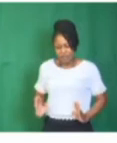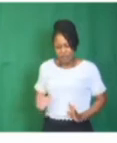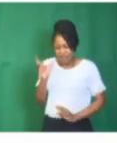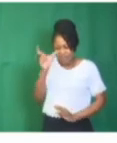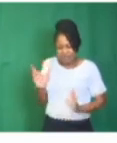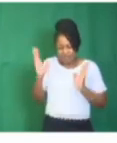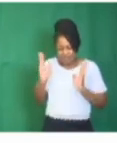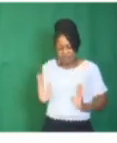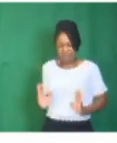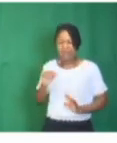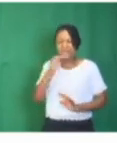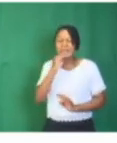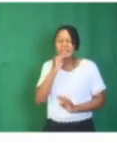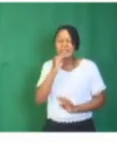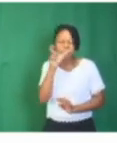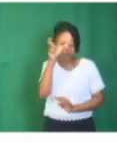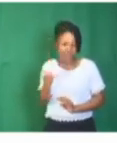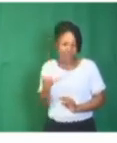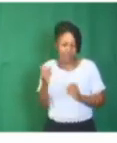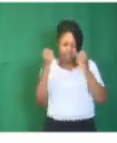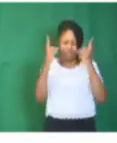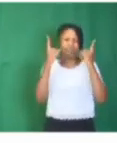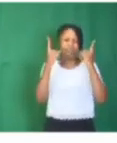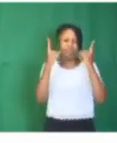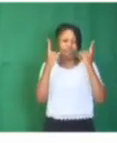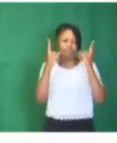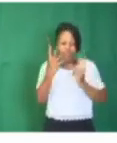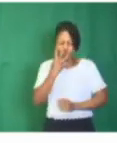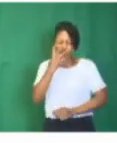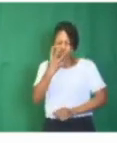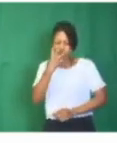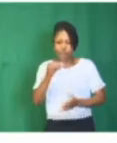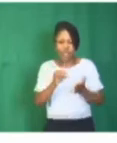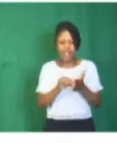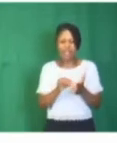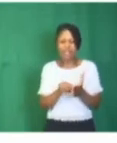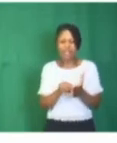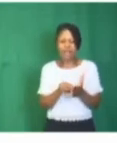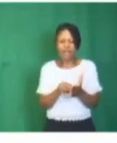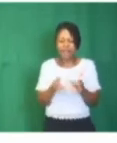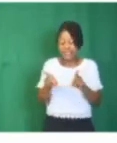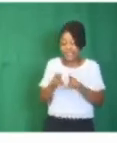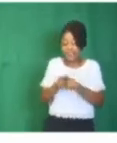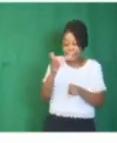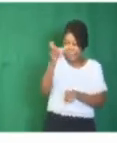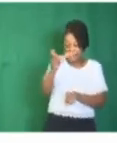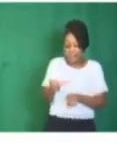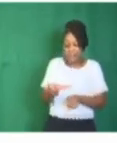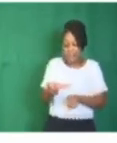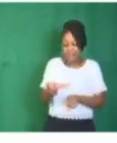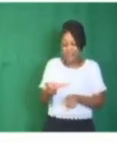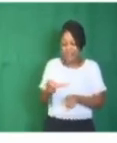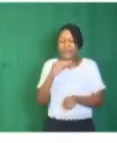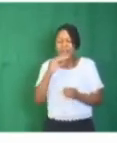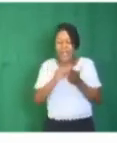a living person, that is a living thing. A living thing has characteristics that makes that